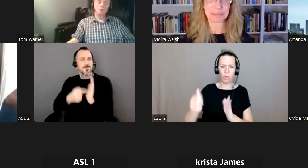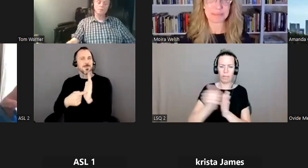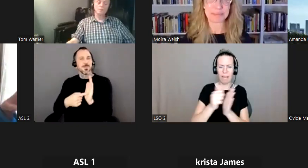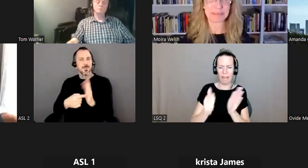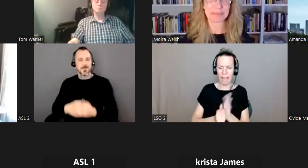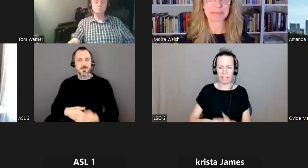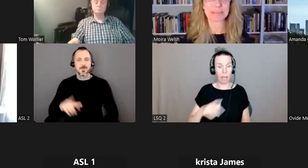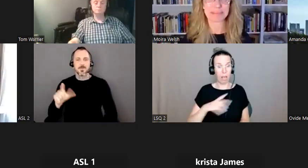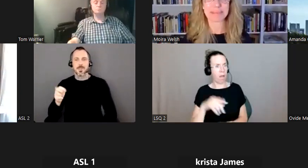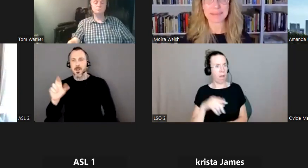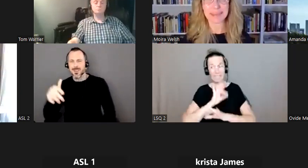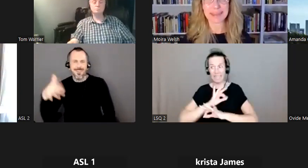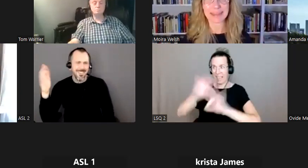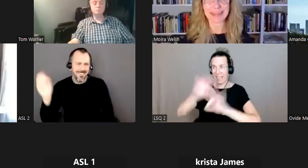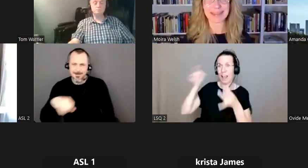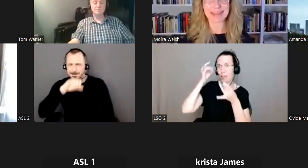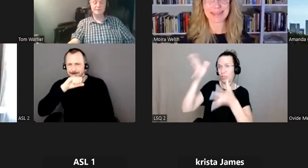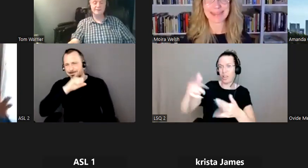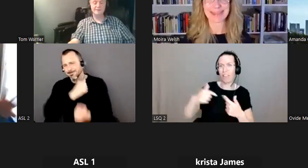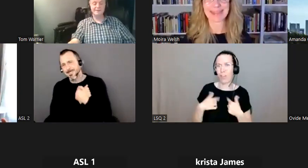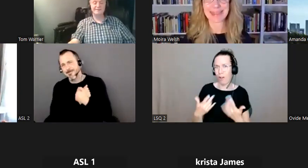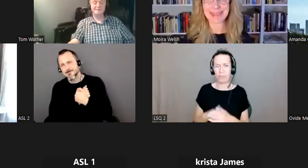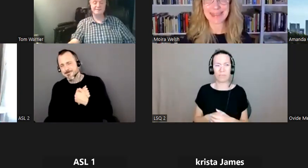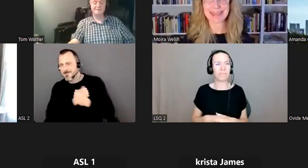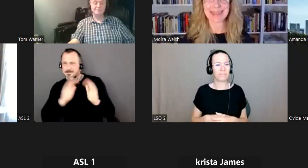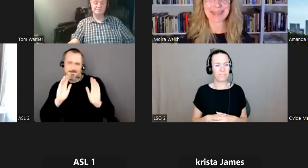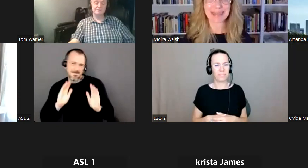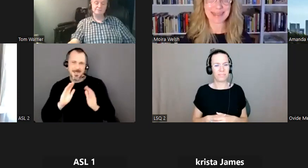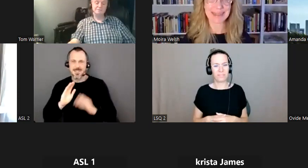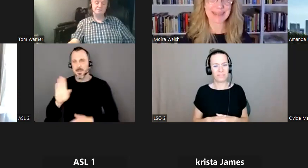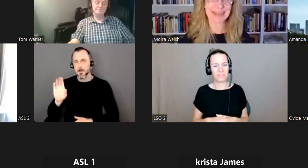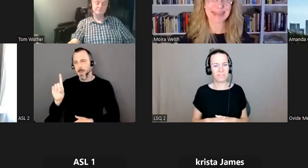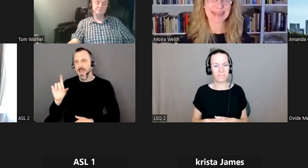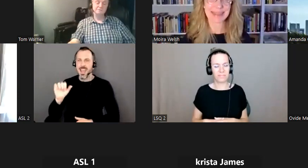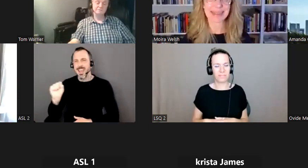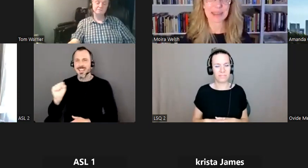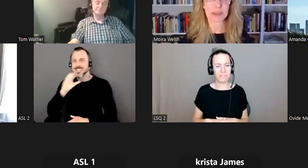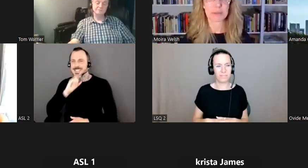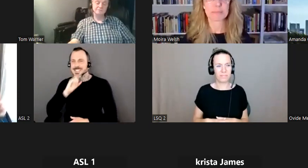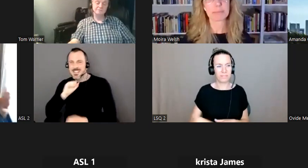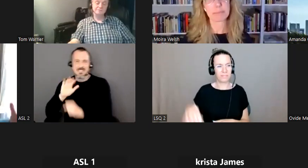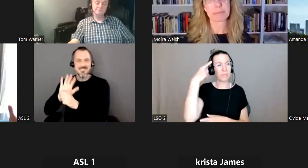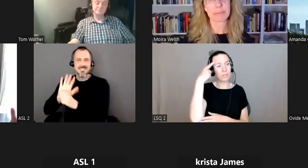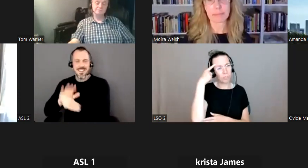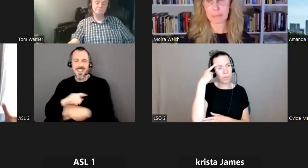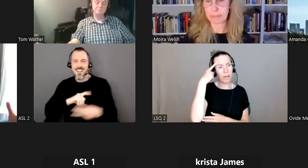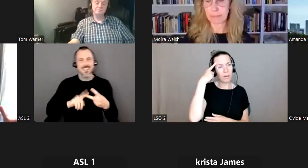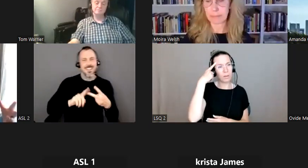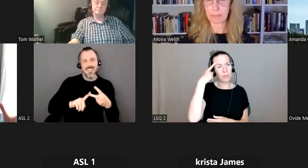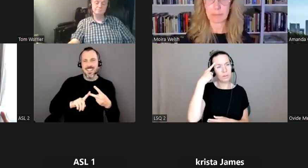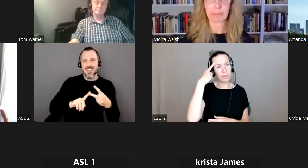the 70s doing things. I got possibilities thinking. These are great takeaways as well. I wonder if I could turn it now to Tazim. You've